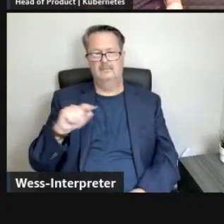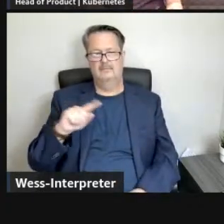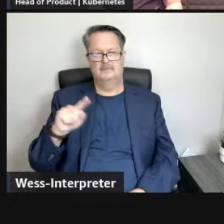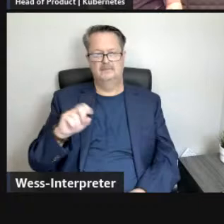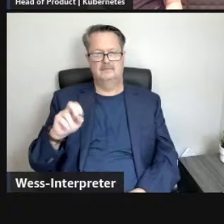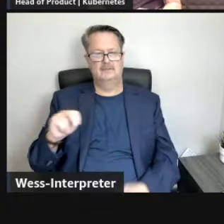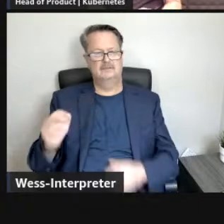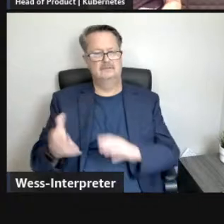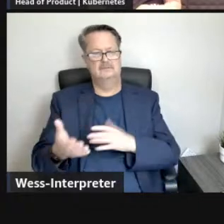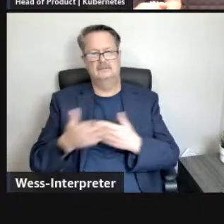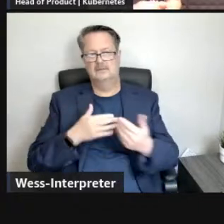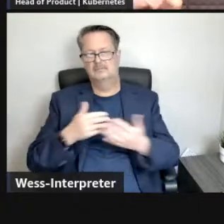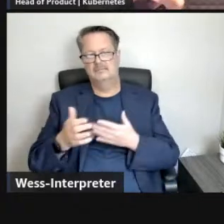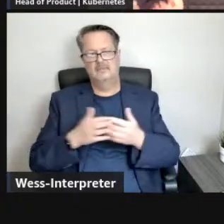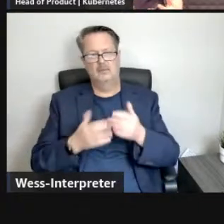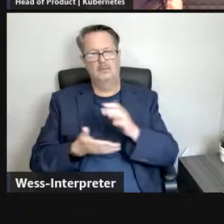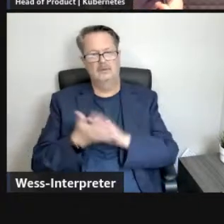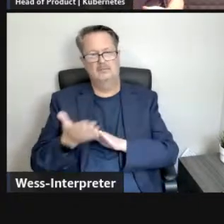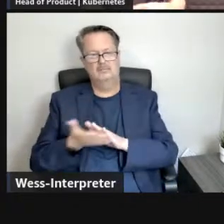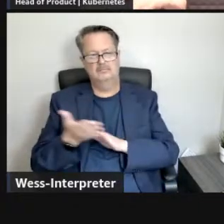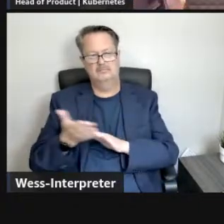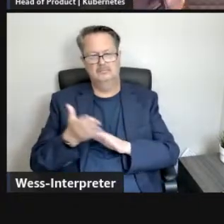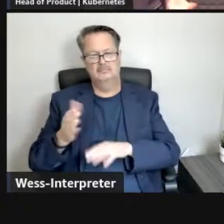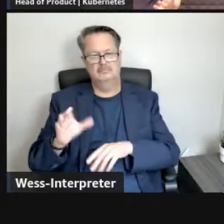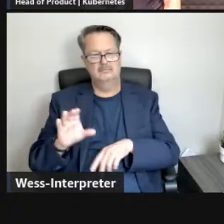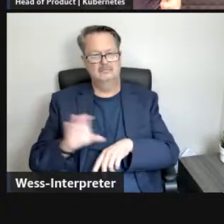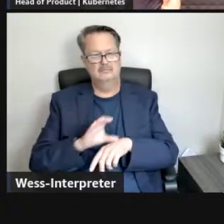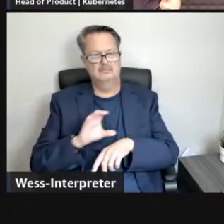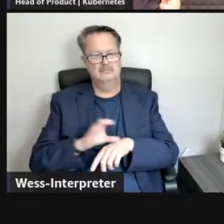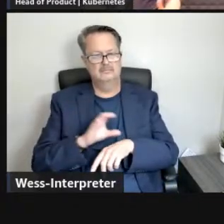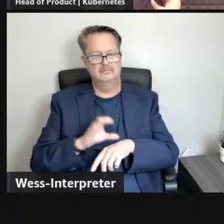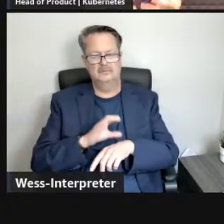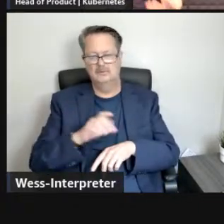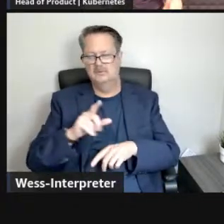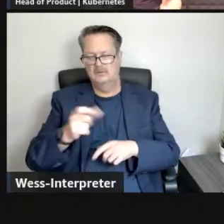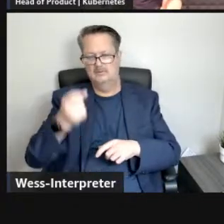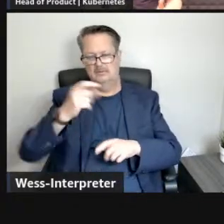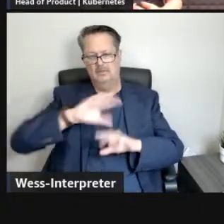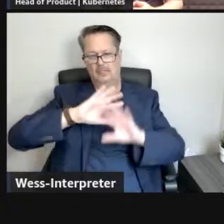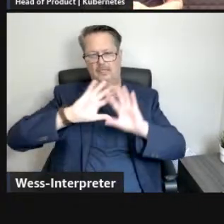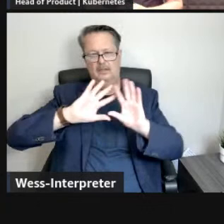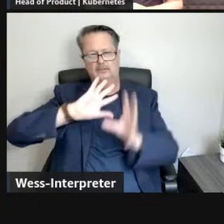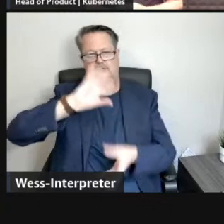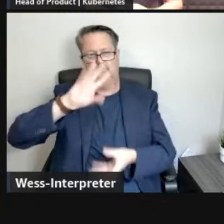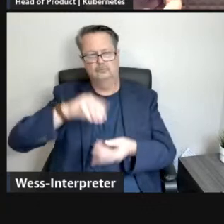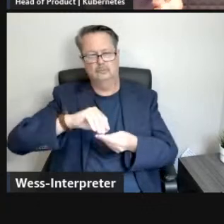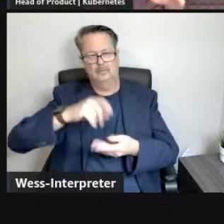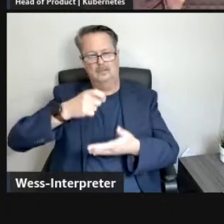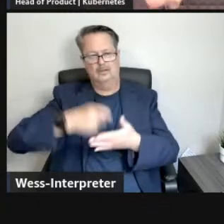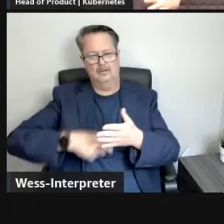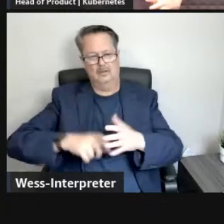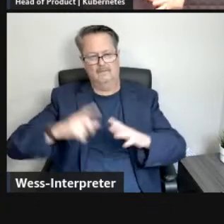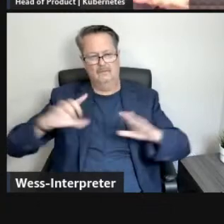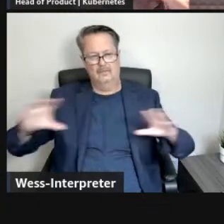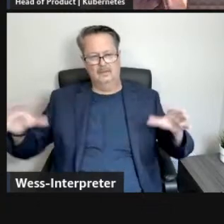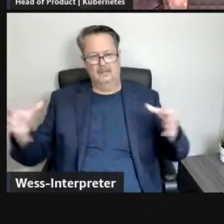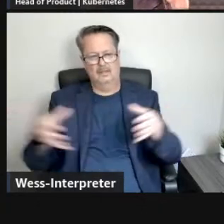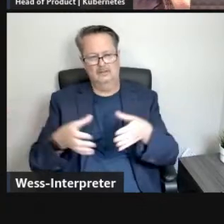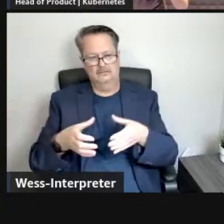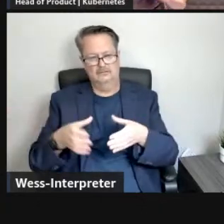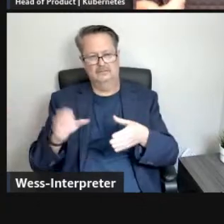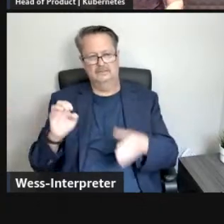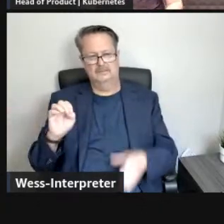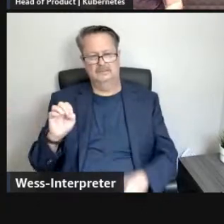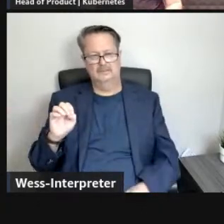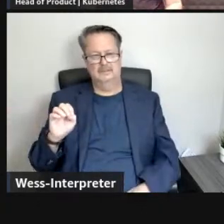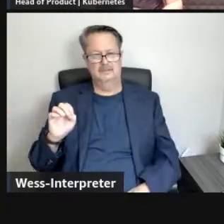is associated with that cluster, you can always understand this is the total cost of that EKS cluster. Now, that's the first part,